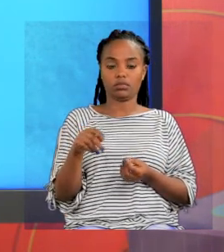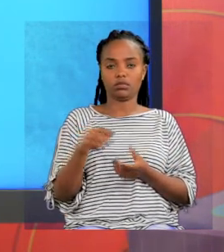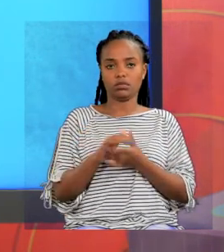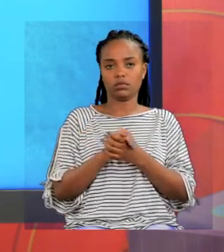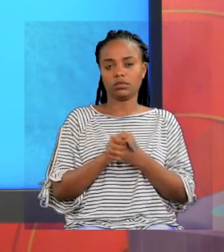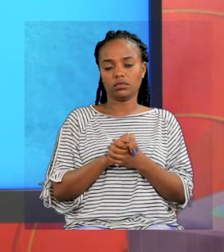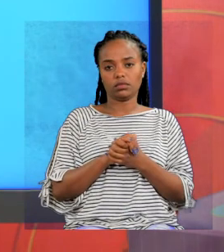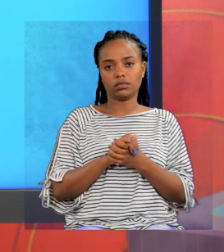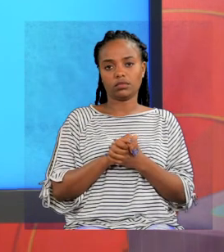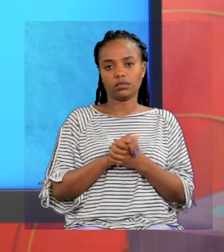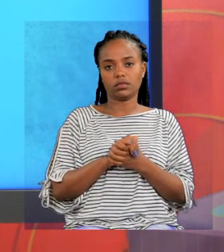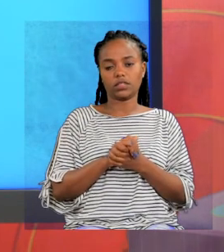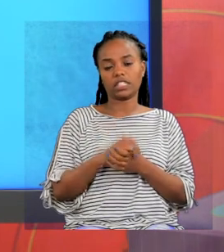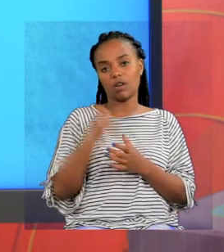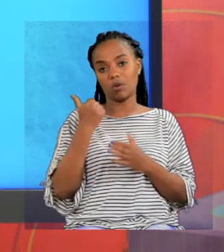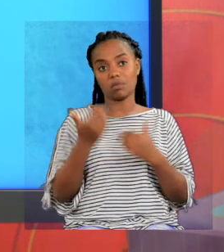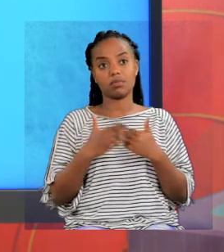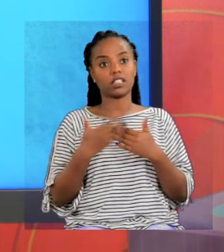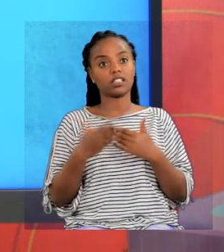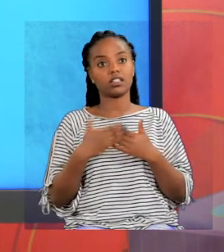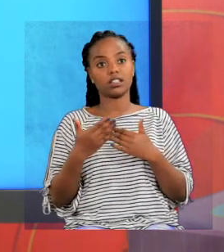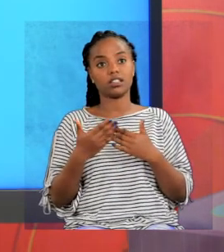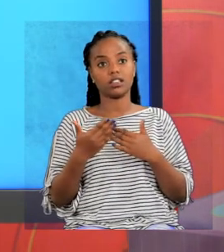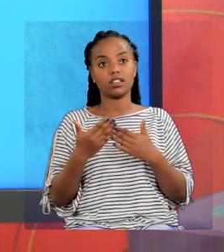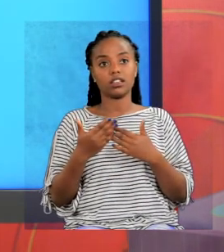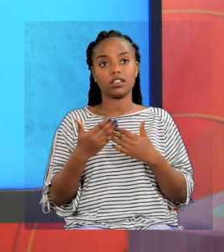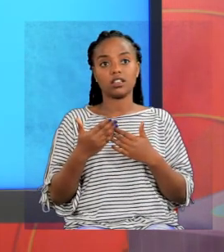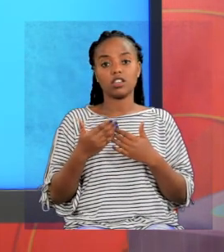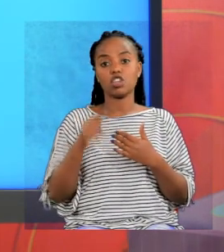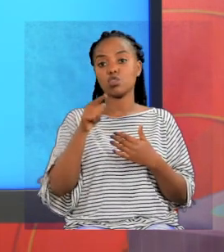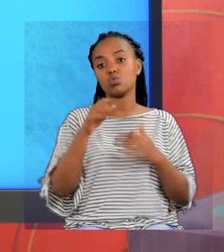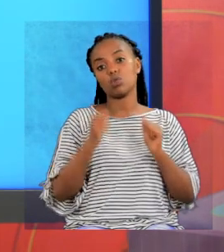p. What else? We can also find